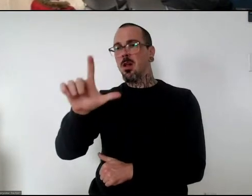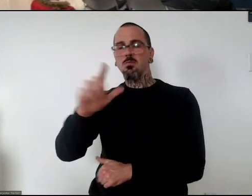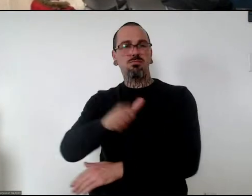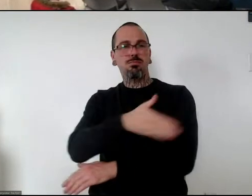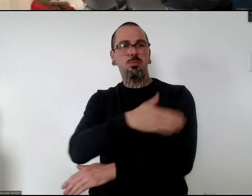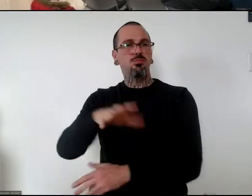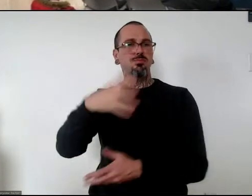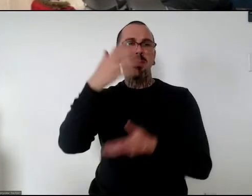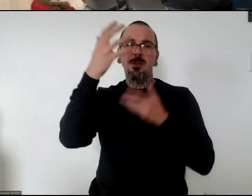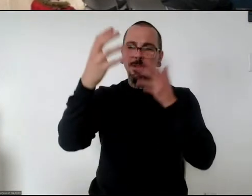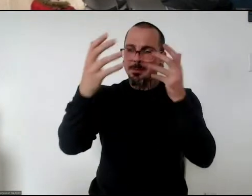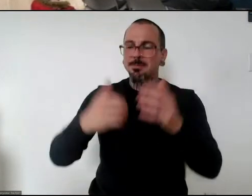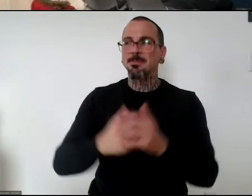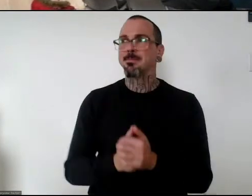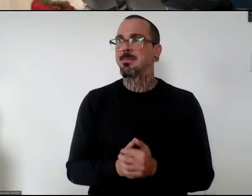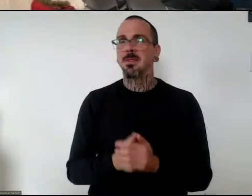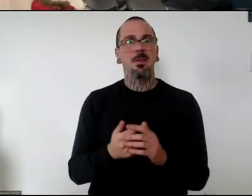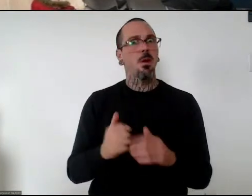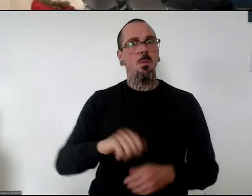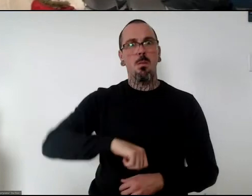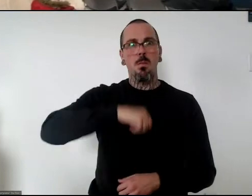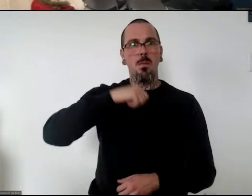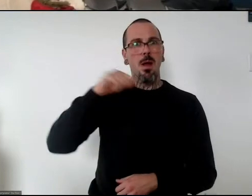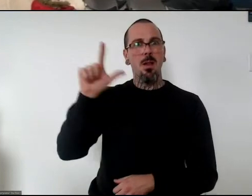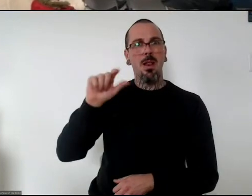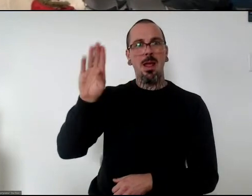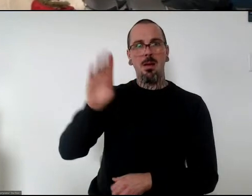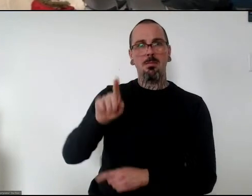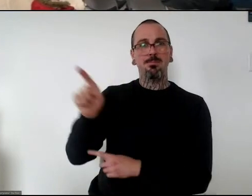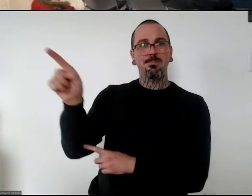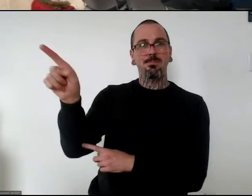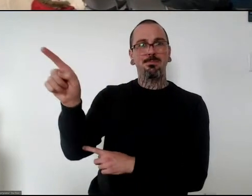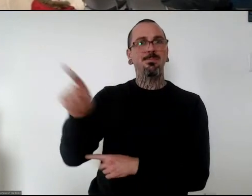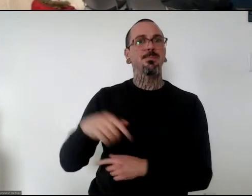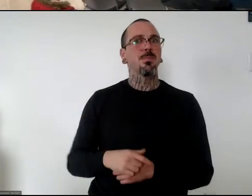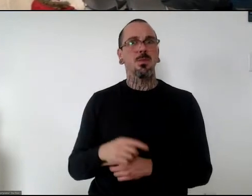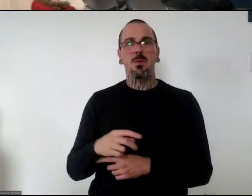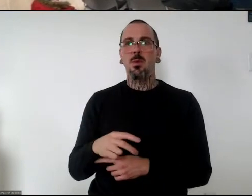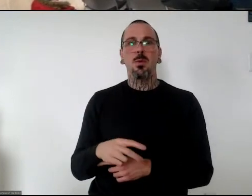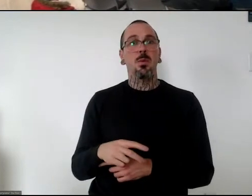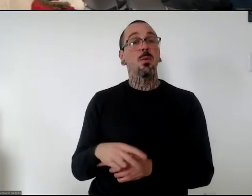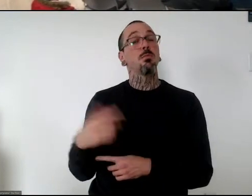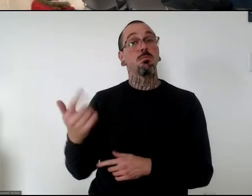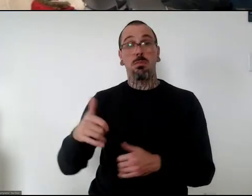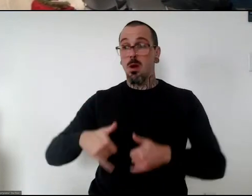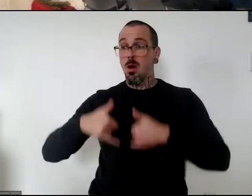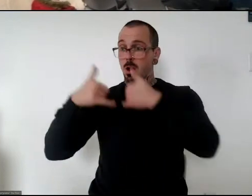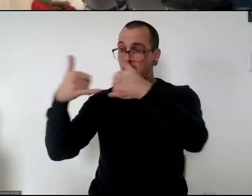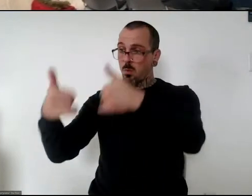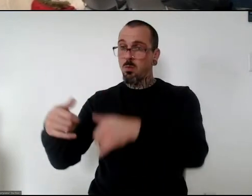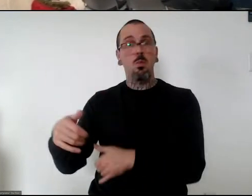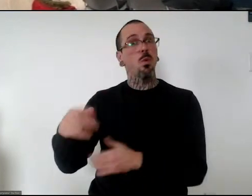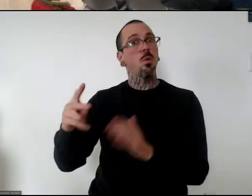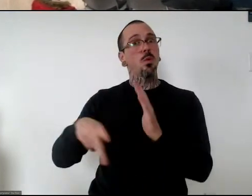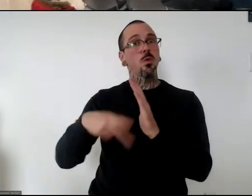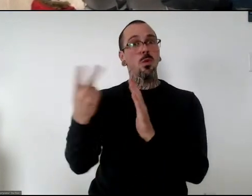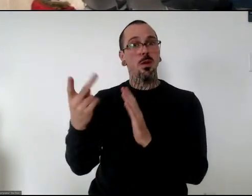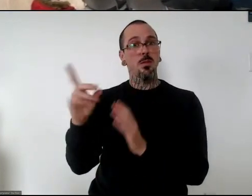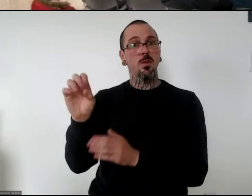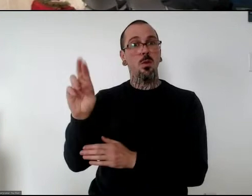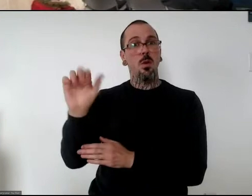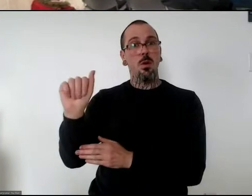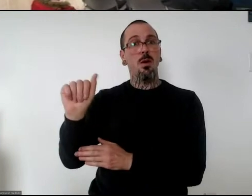around the world. She's a two-time Dora Award-nominated performer and is in much demand as a singer, actor,